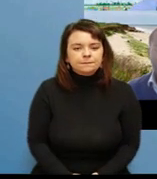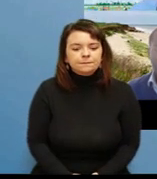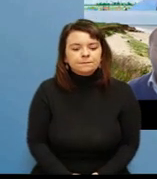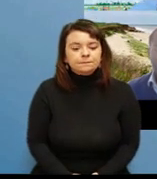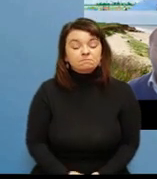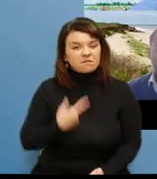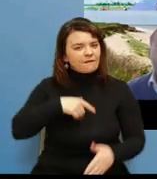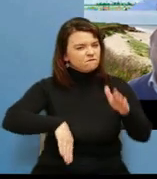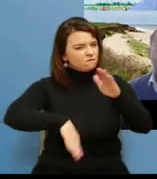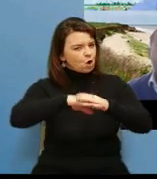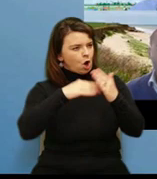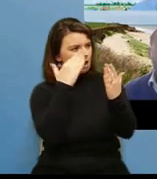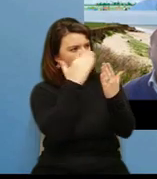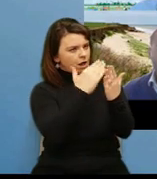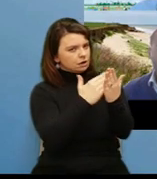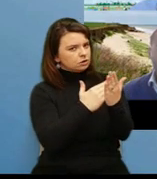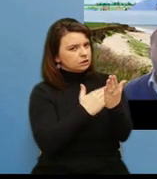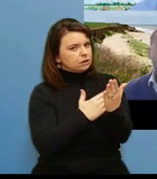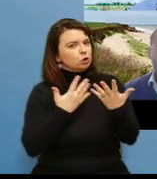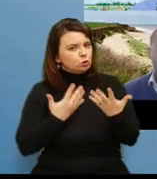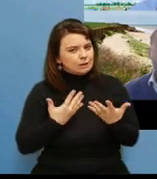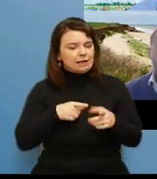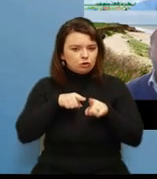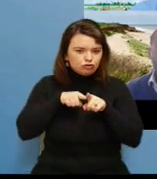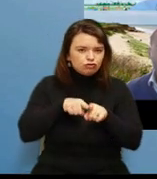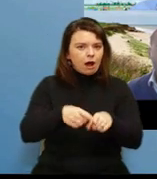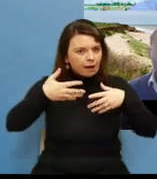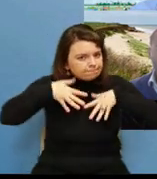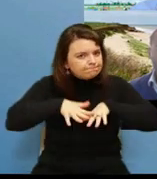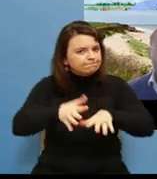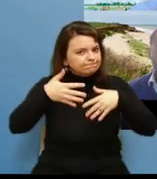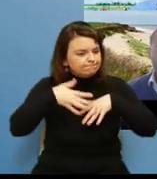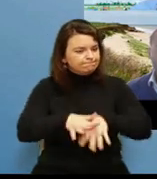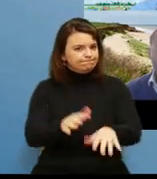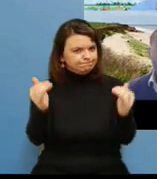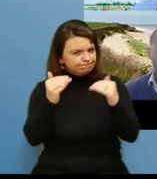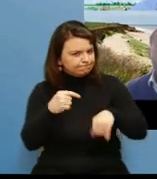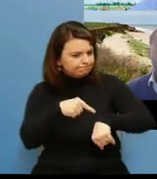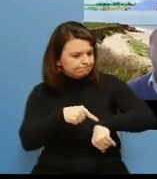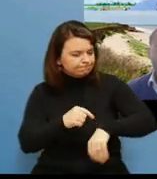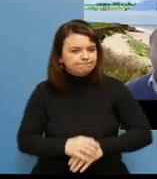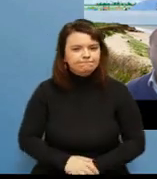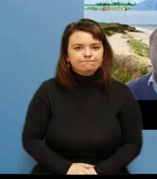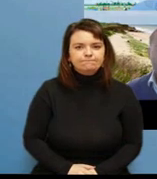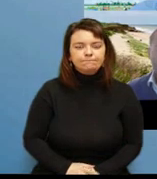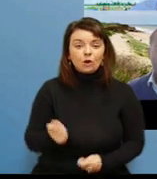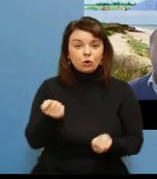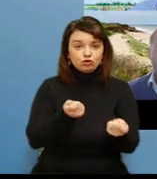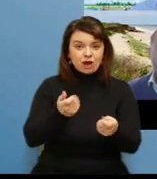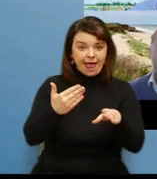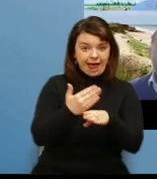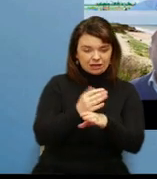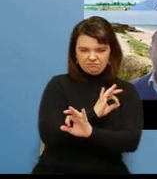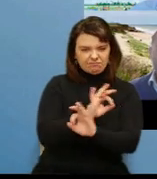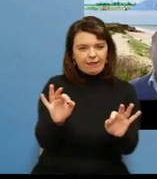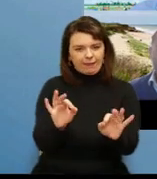have a pretty full agenda, so I'll try and keep everything going on time. There were no chair's actions, which